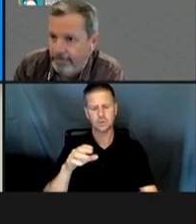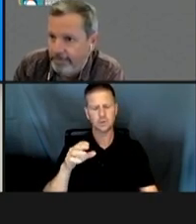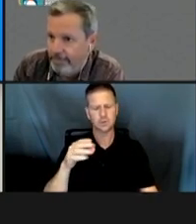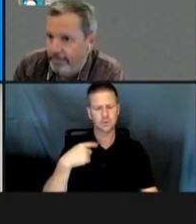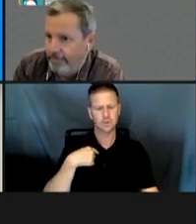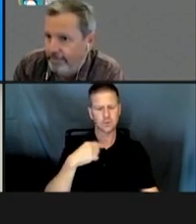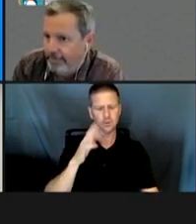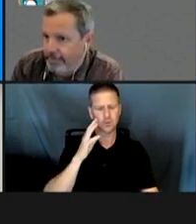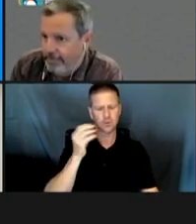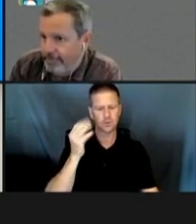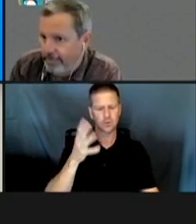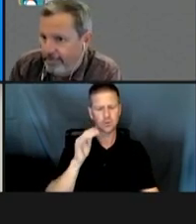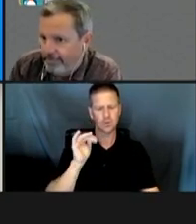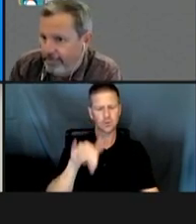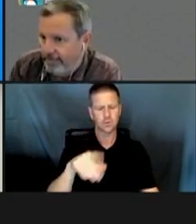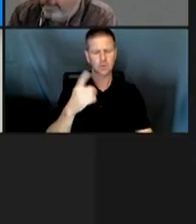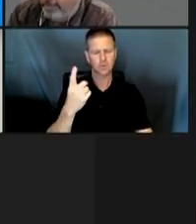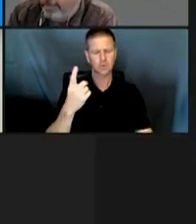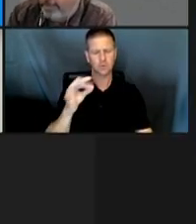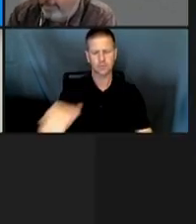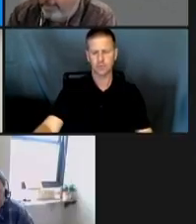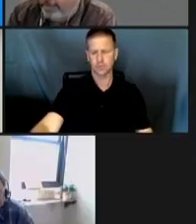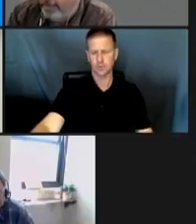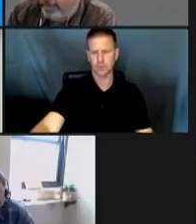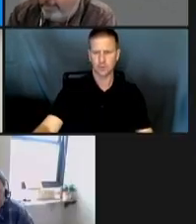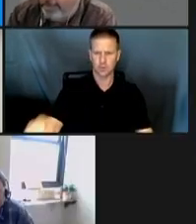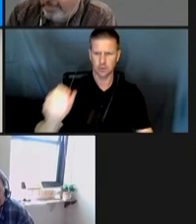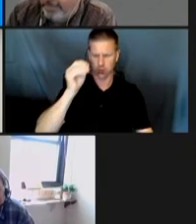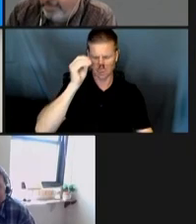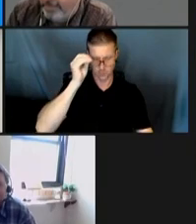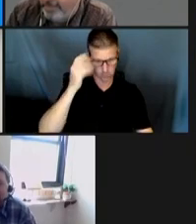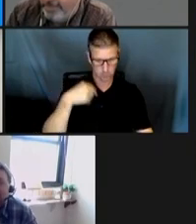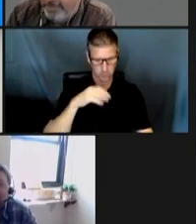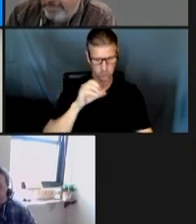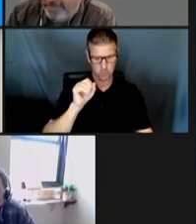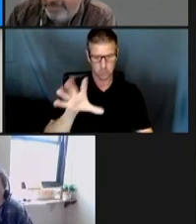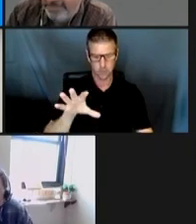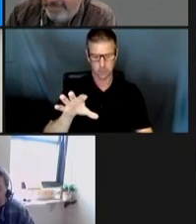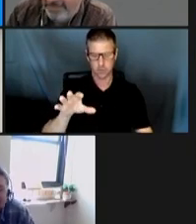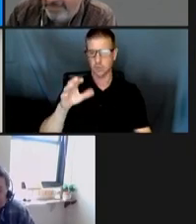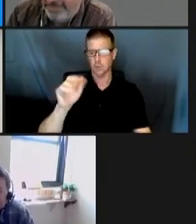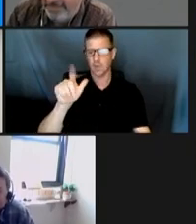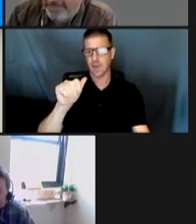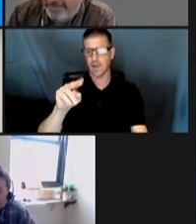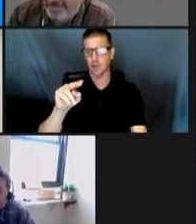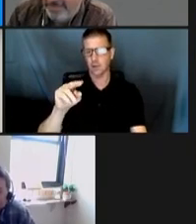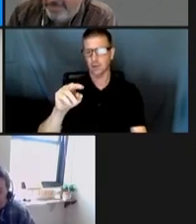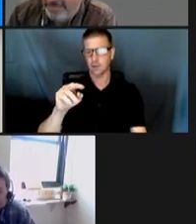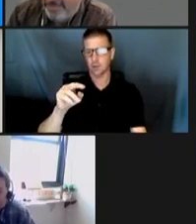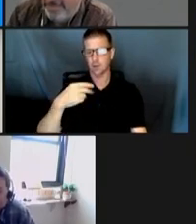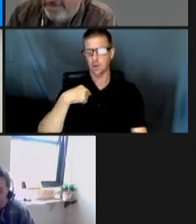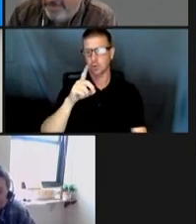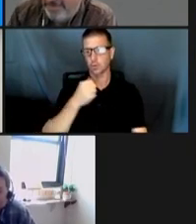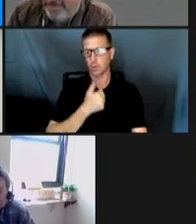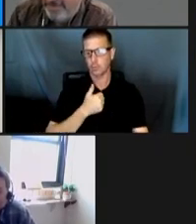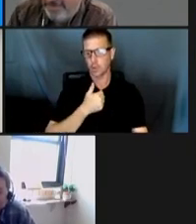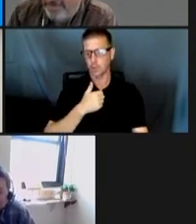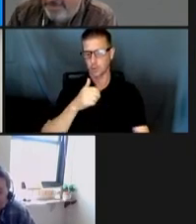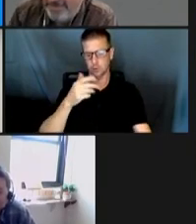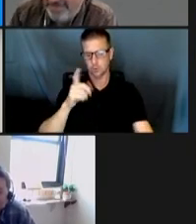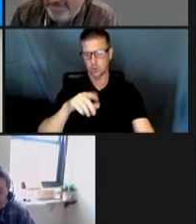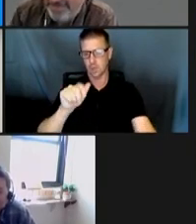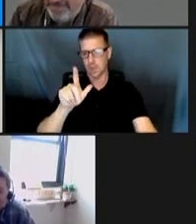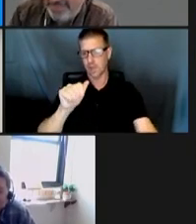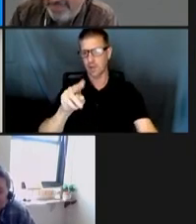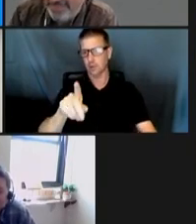note one of the committees we had accidentally put Alan as the chair of that committee, so I do apologize to Alan. There